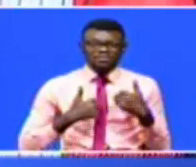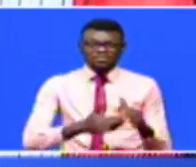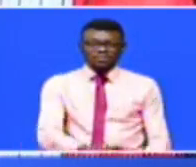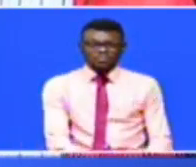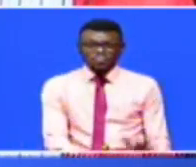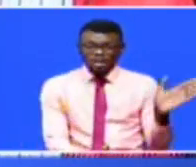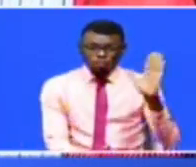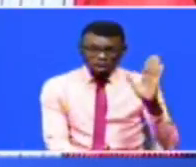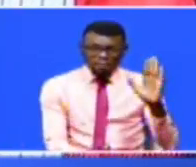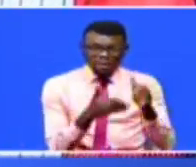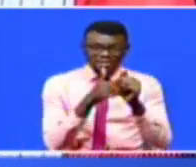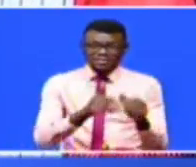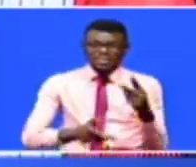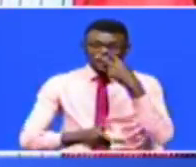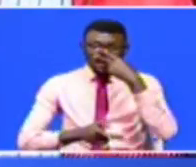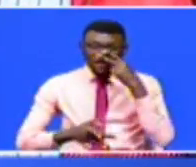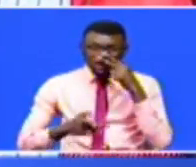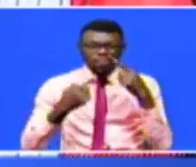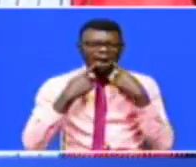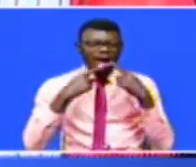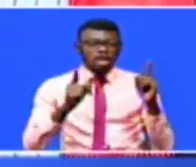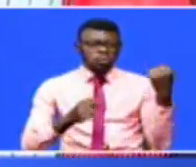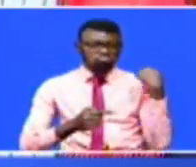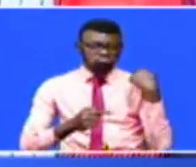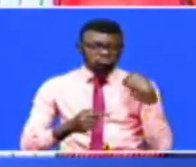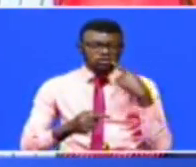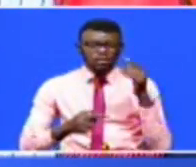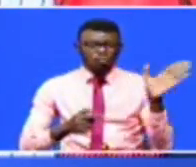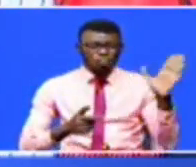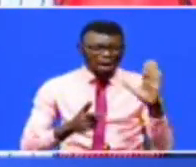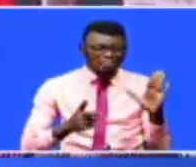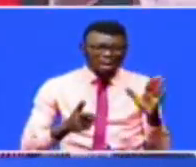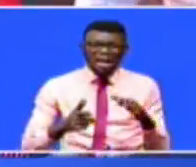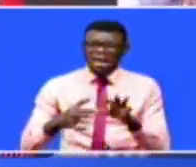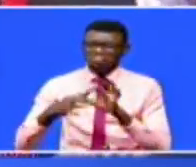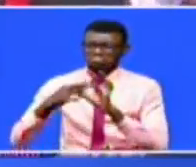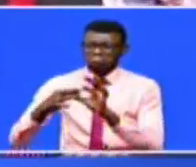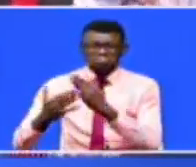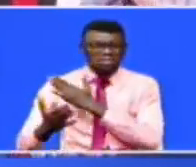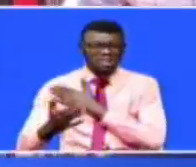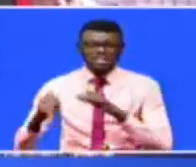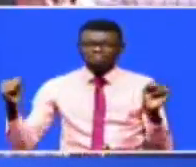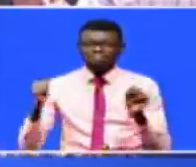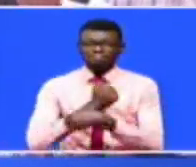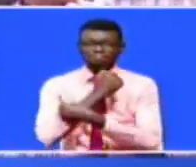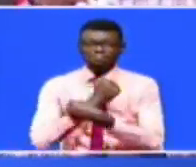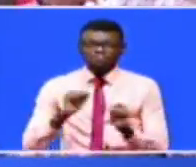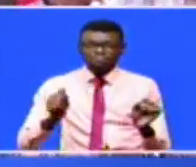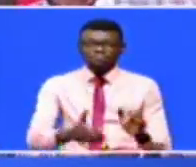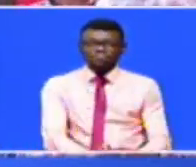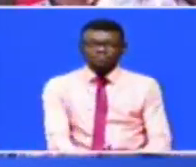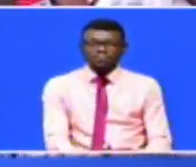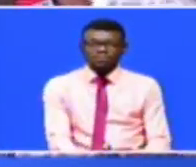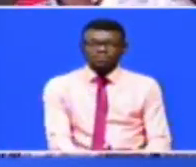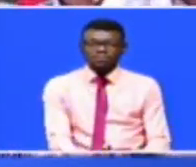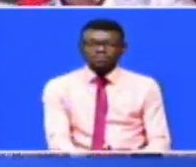With Wiper leader Kalonzo Musyoka's pronouncement that Wiper's stay in NASA is no longer tenable, the center for the coalition can